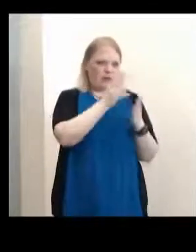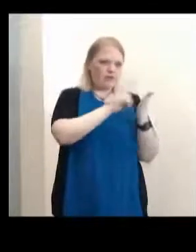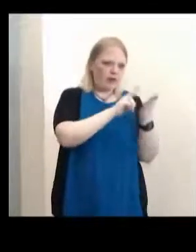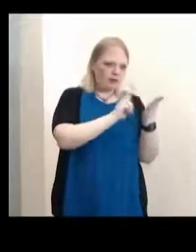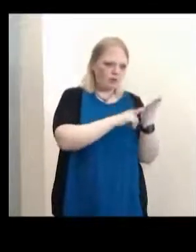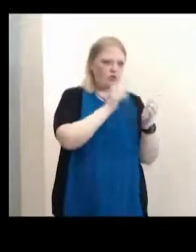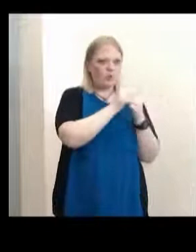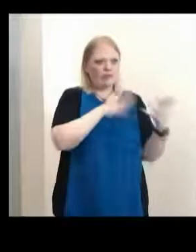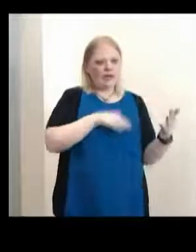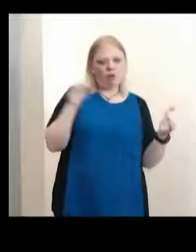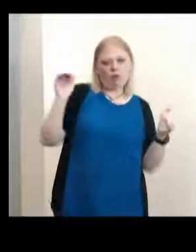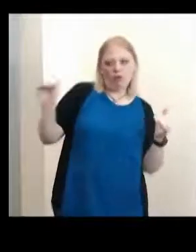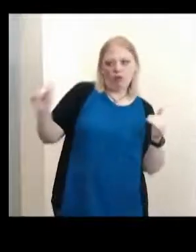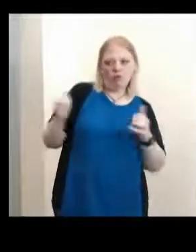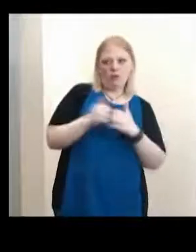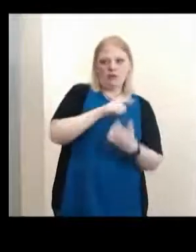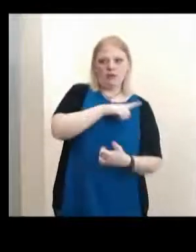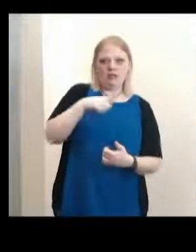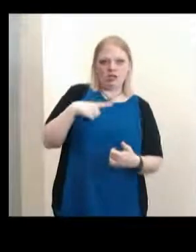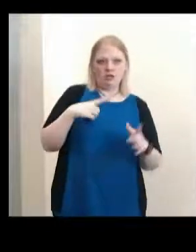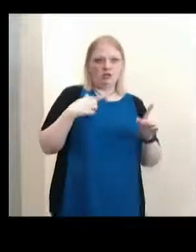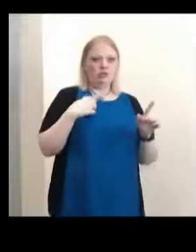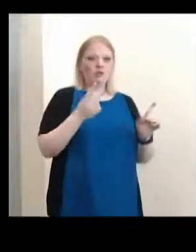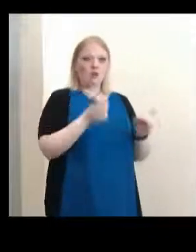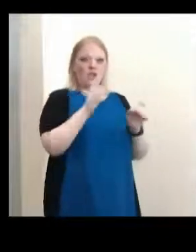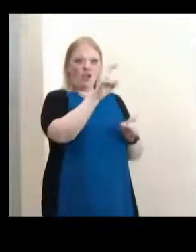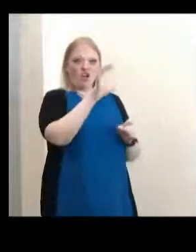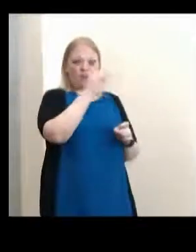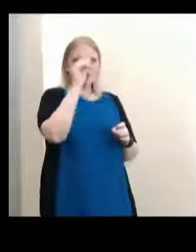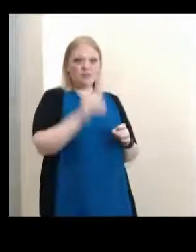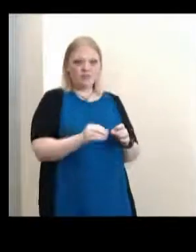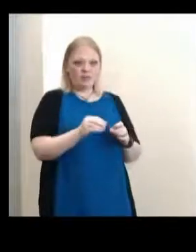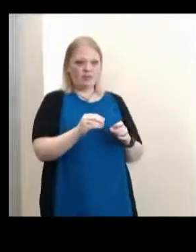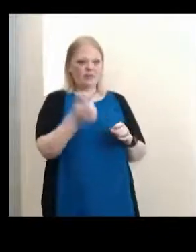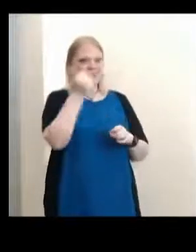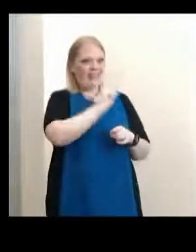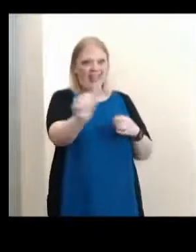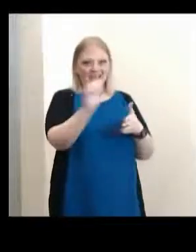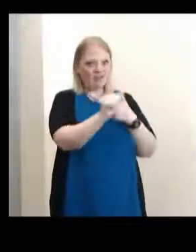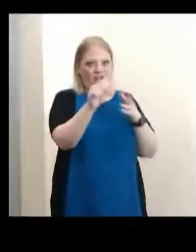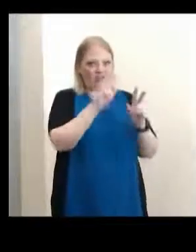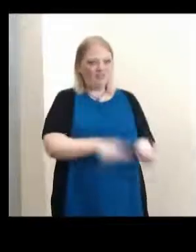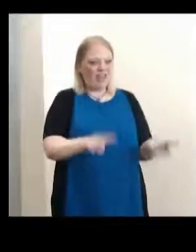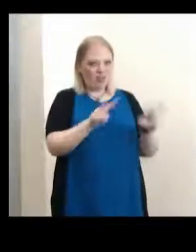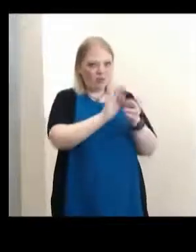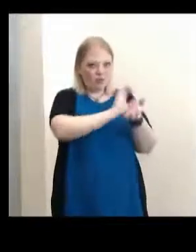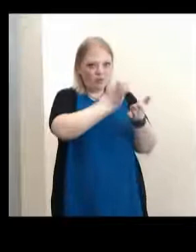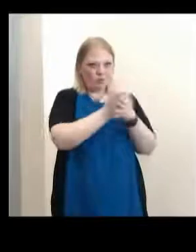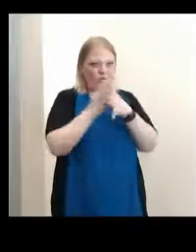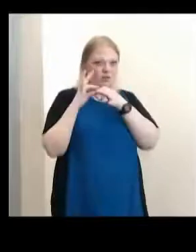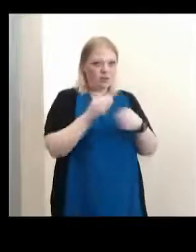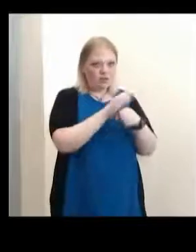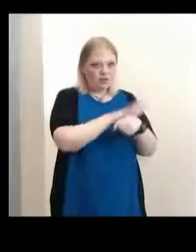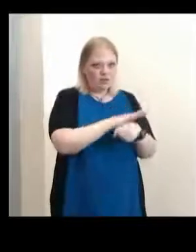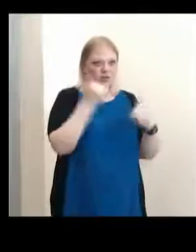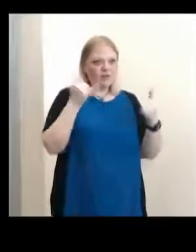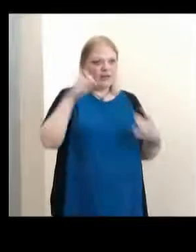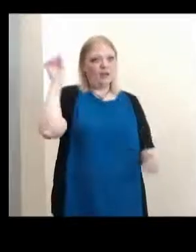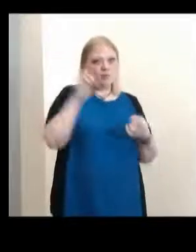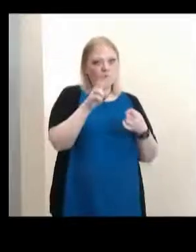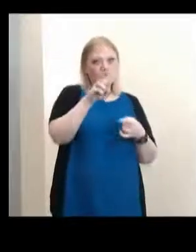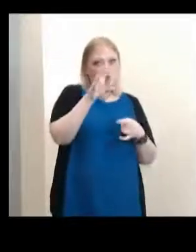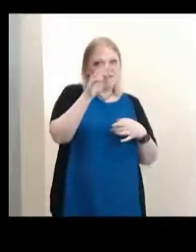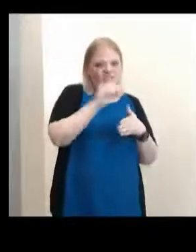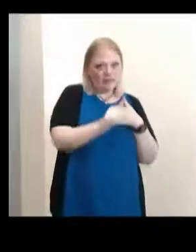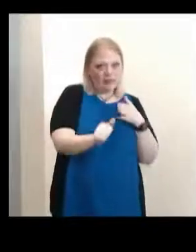the legislature, was given 100% with regards to any dollar value during COVID-19, was reduced to